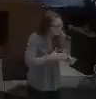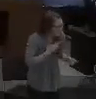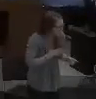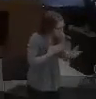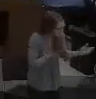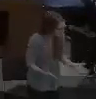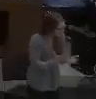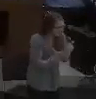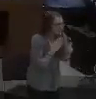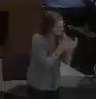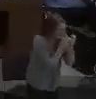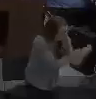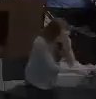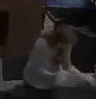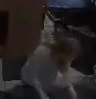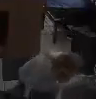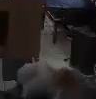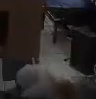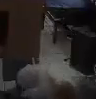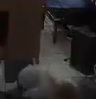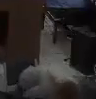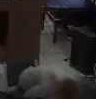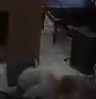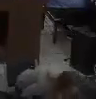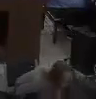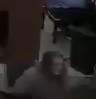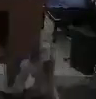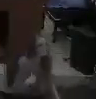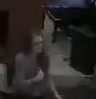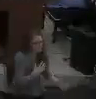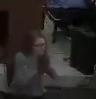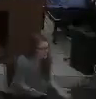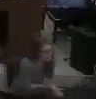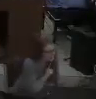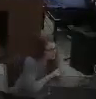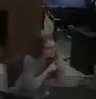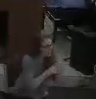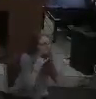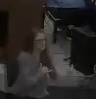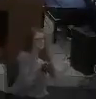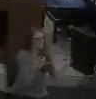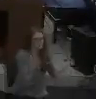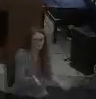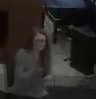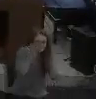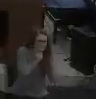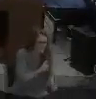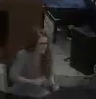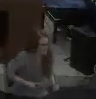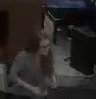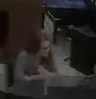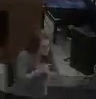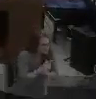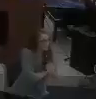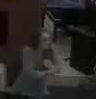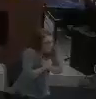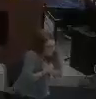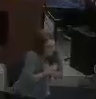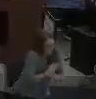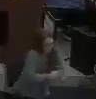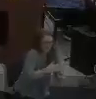high. Here, thank you. You may be seated. We are here today to lift love's name up high, and also to receive that